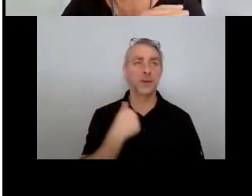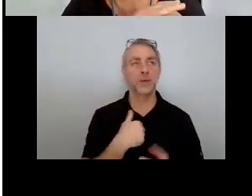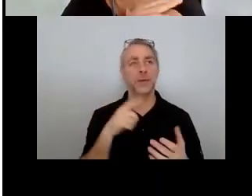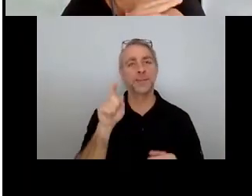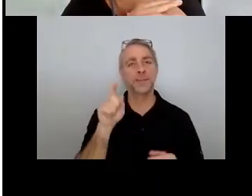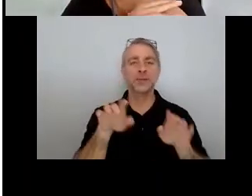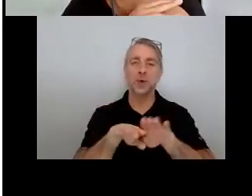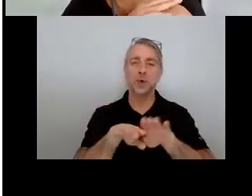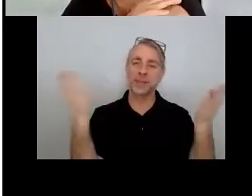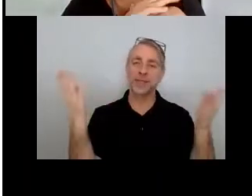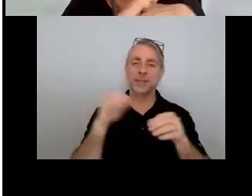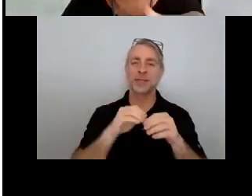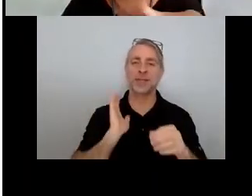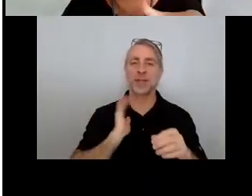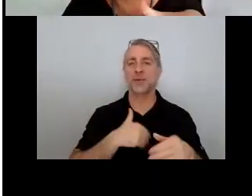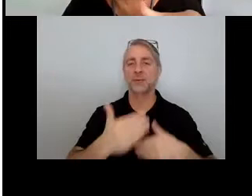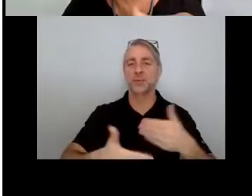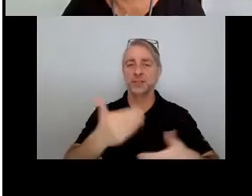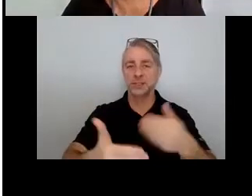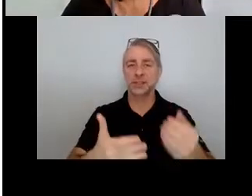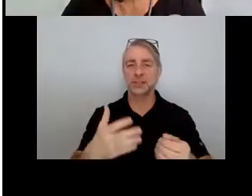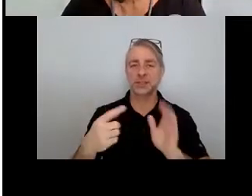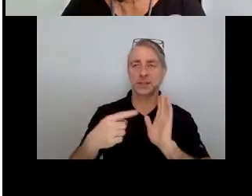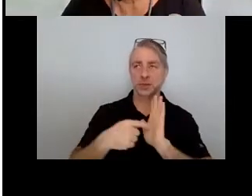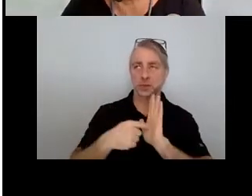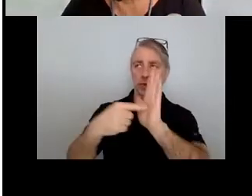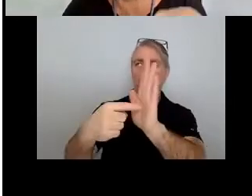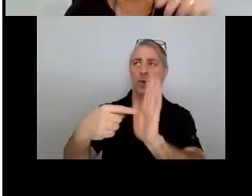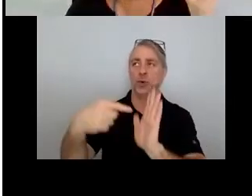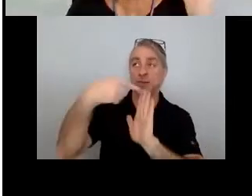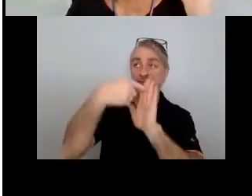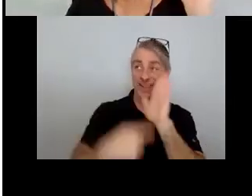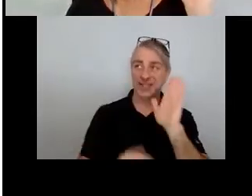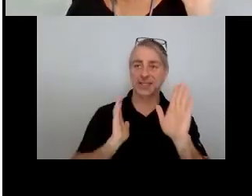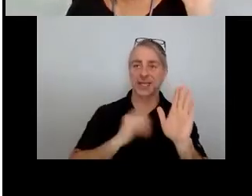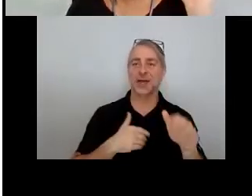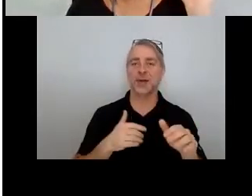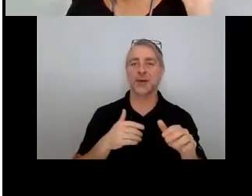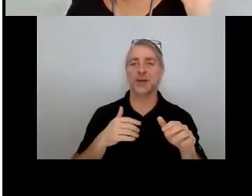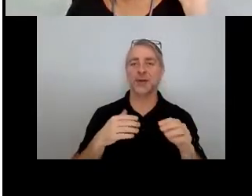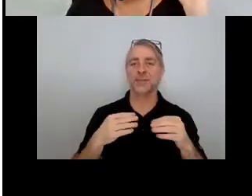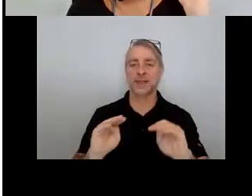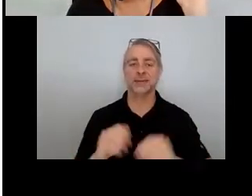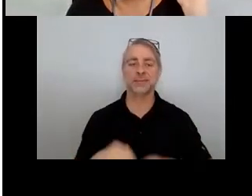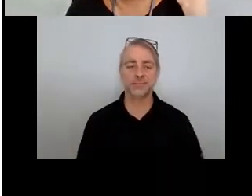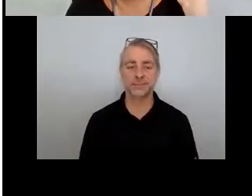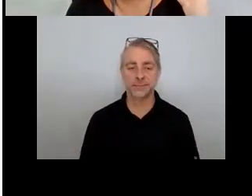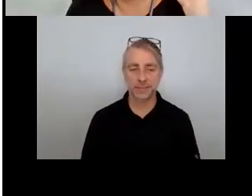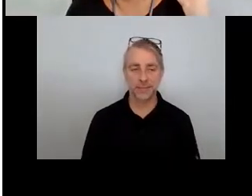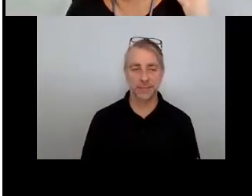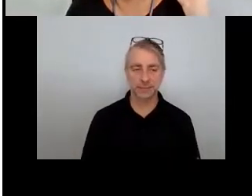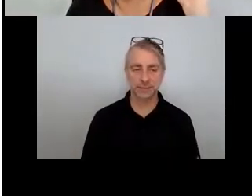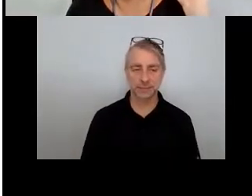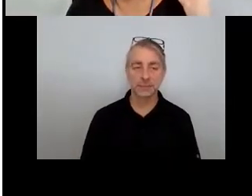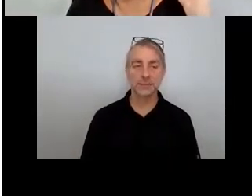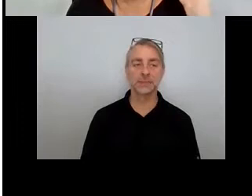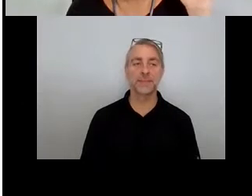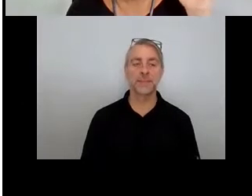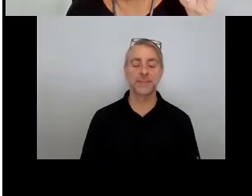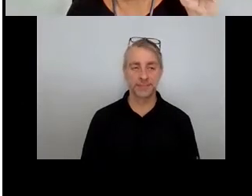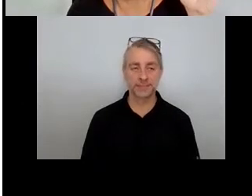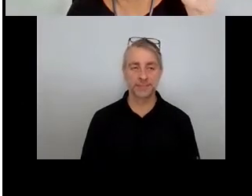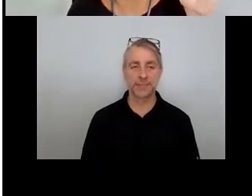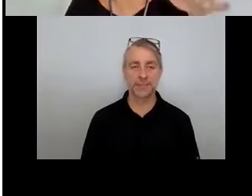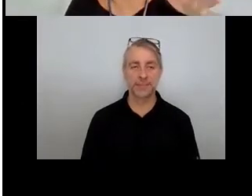transparent and about our methods. Okay, and in that vein,